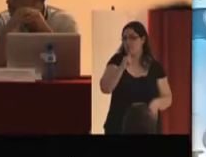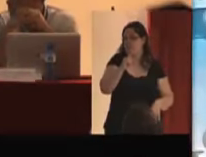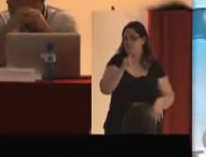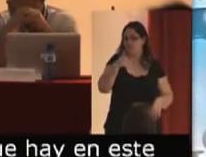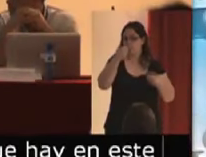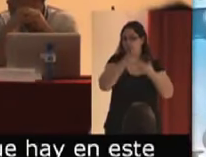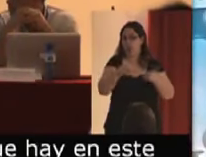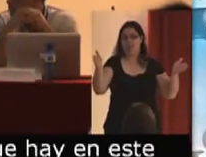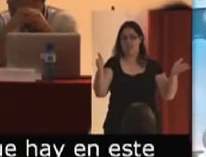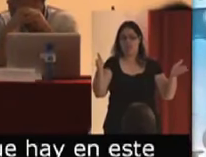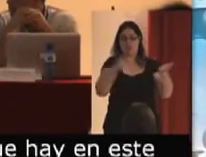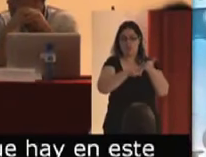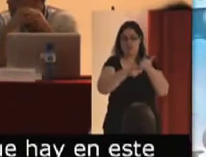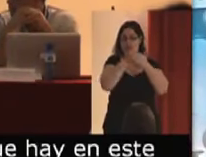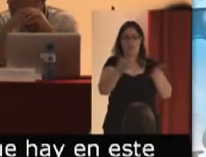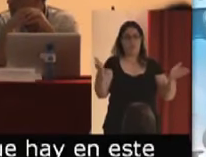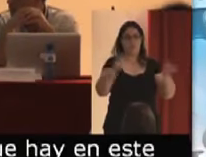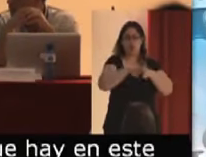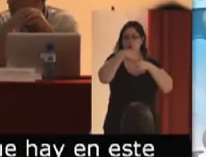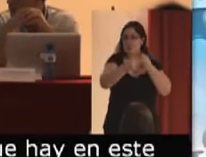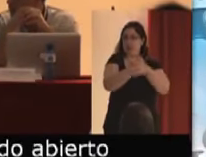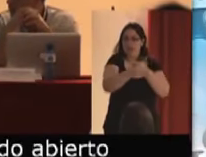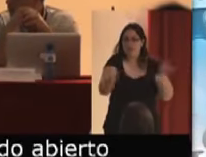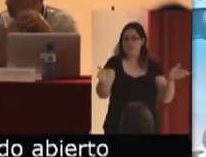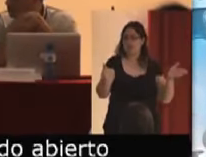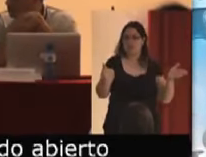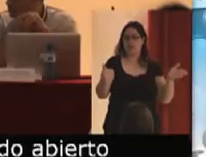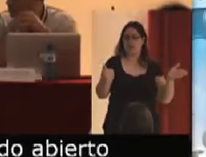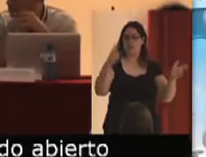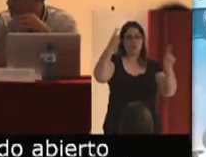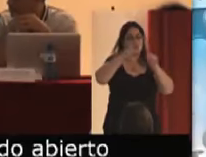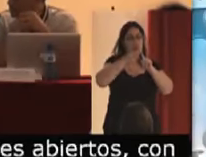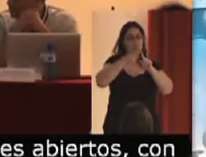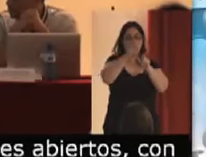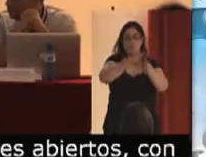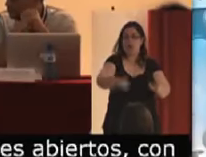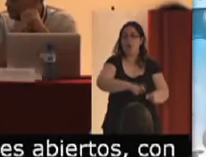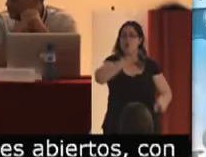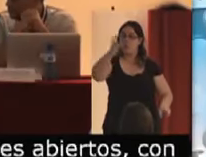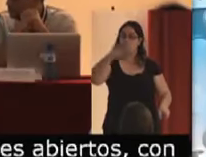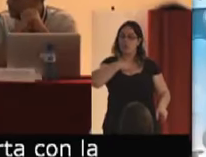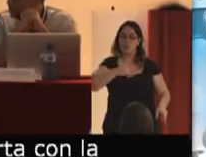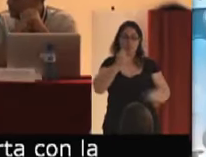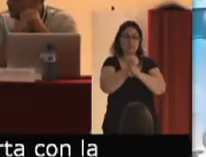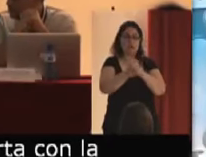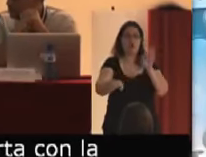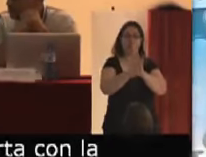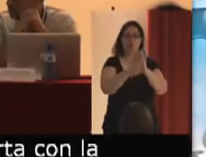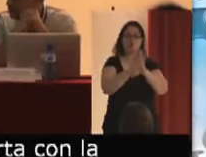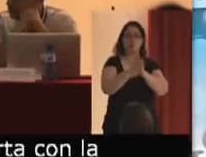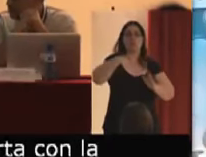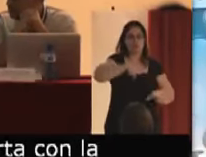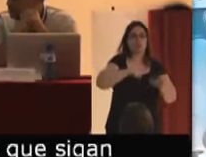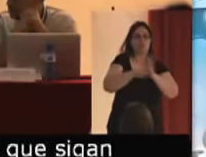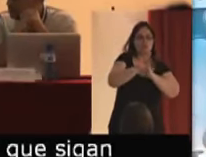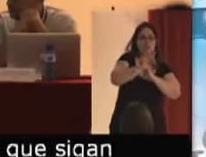technology, and we have left everything open with open interfaces, with all documents open, with the idea that others will keep